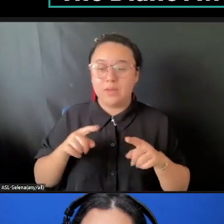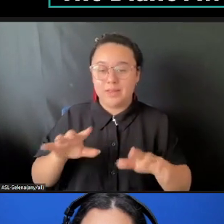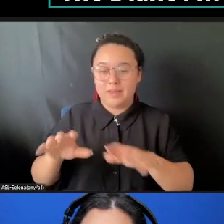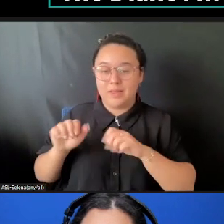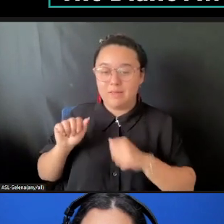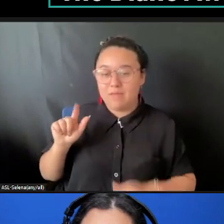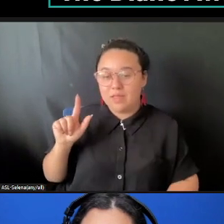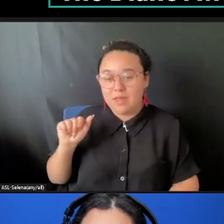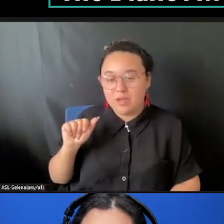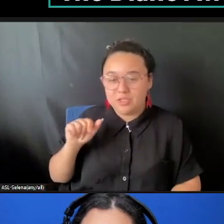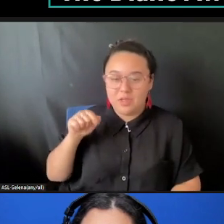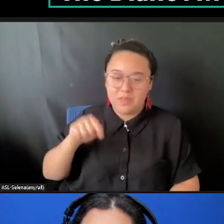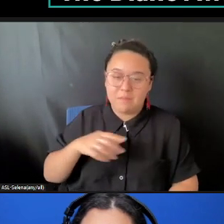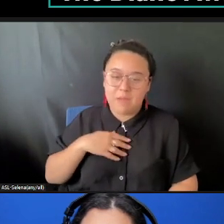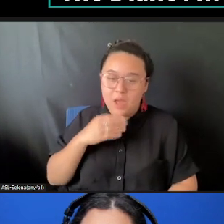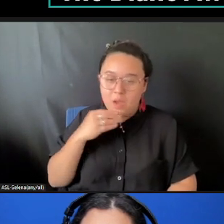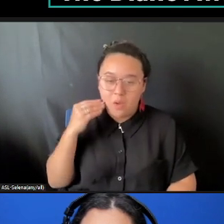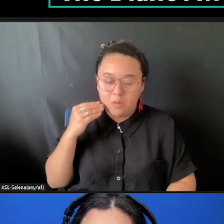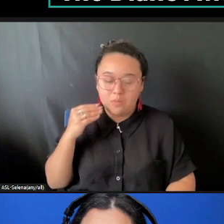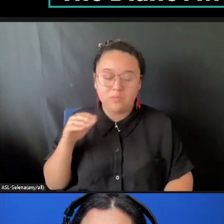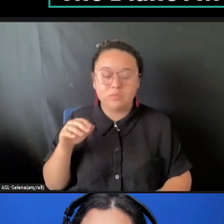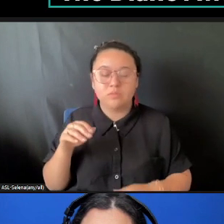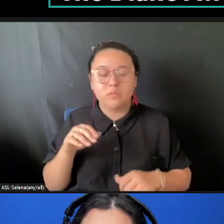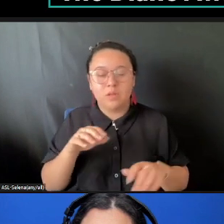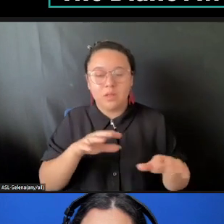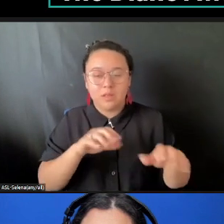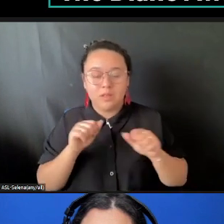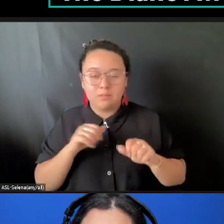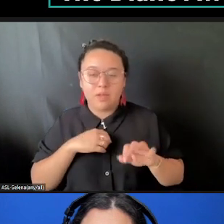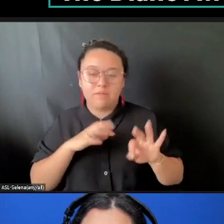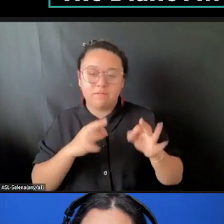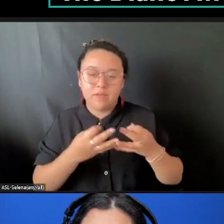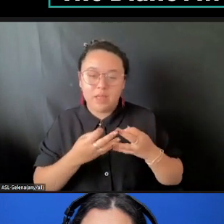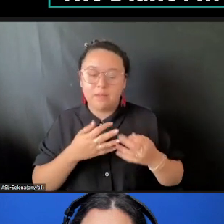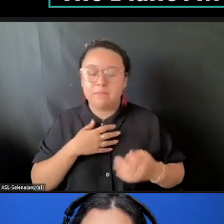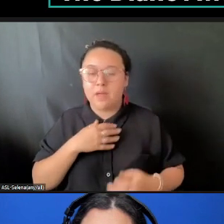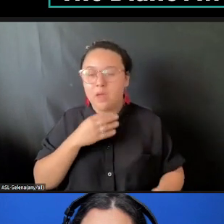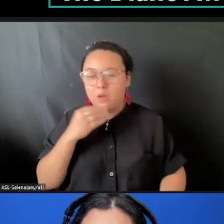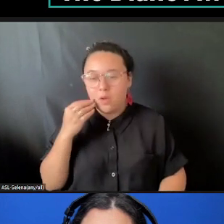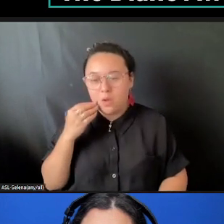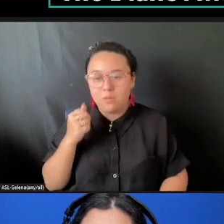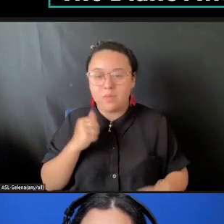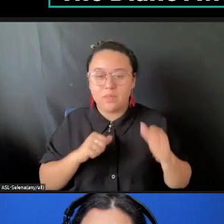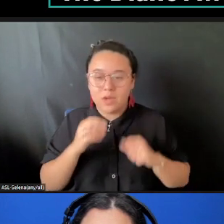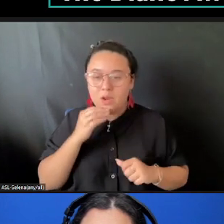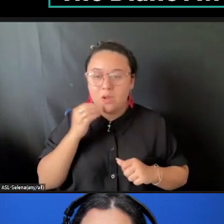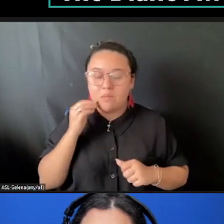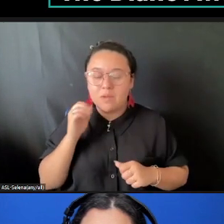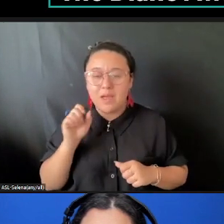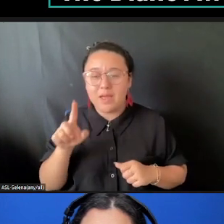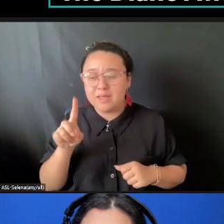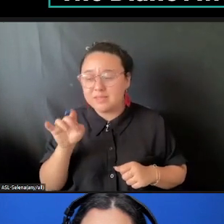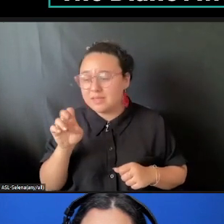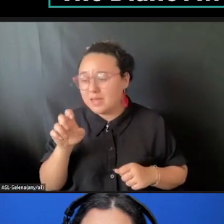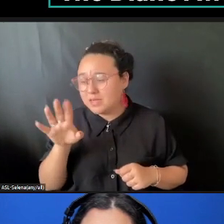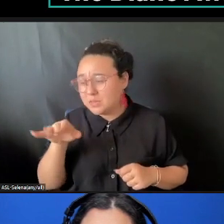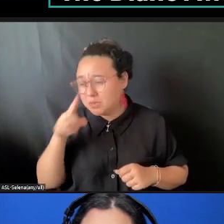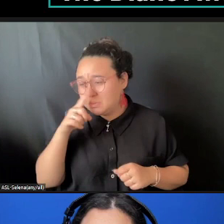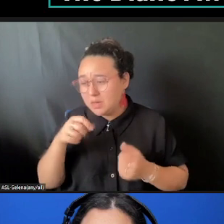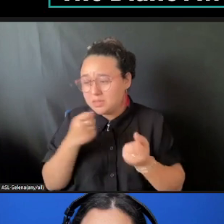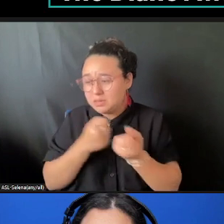which is my home where my family is, but also my theatrical home. And I asked Diane for support and advice in how